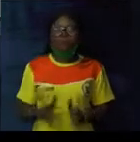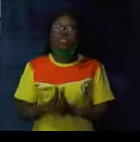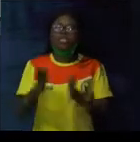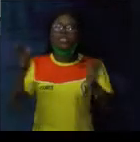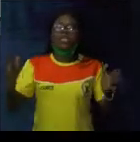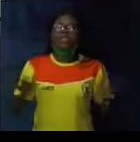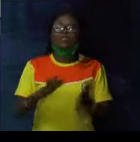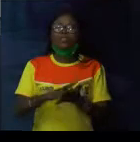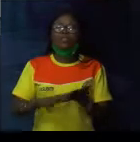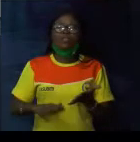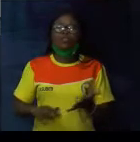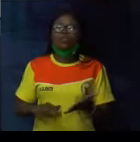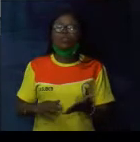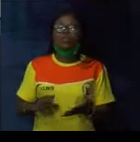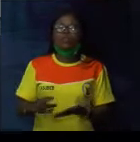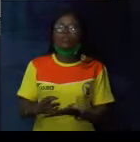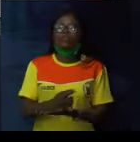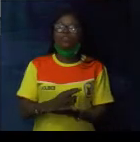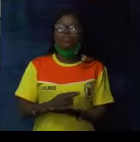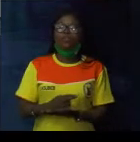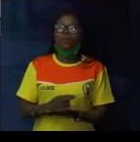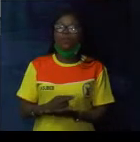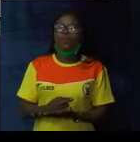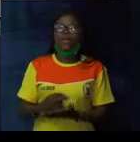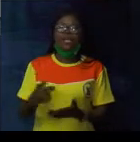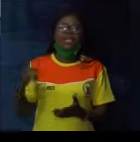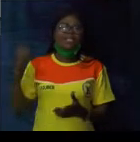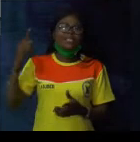the revision session of the general studies